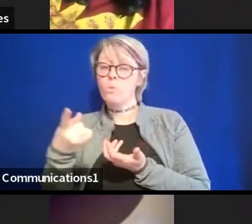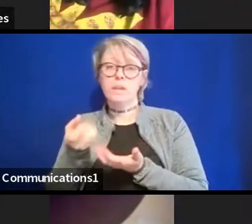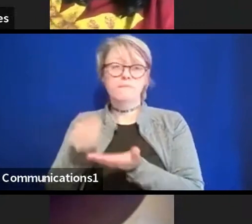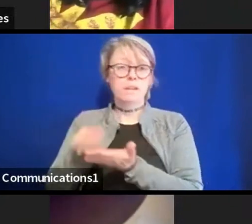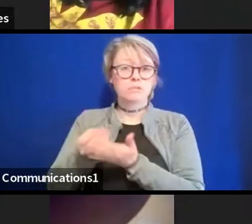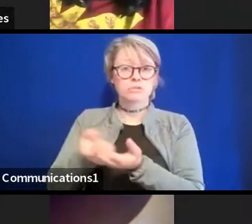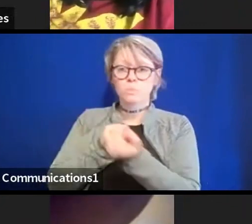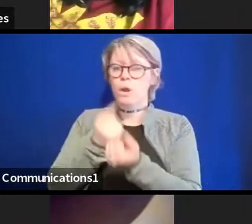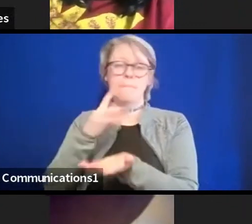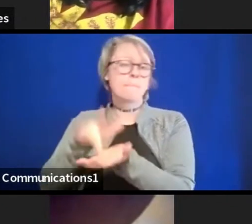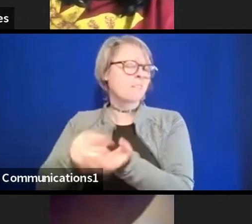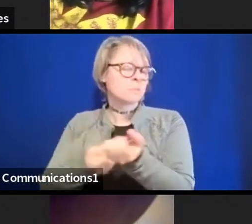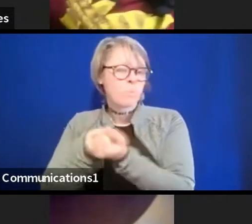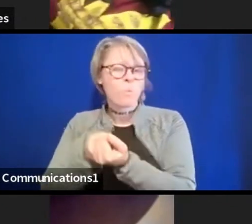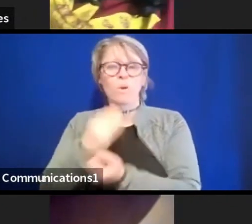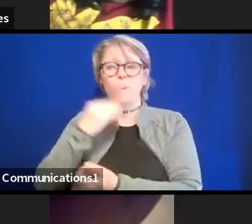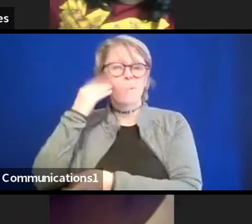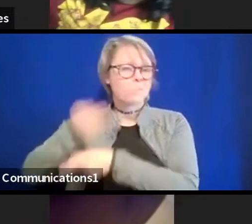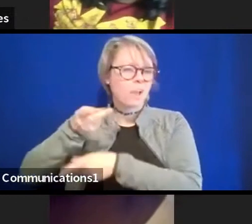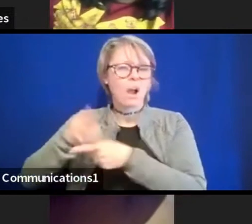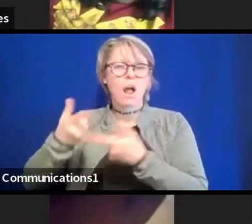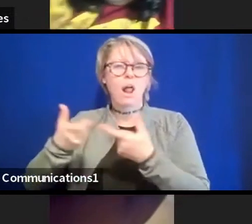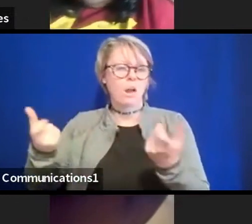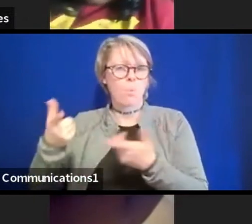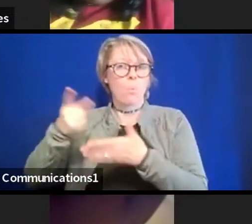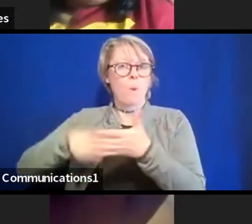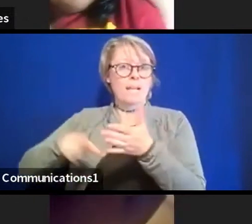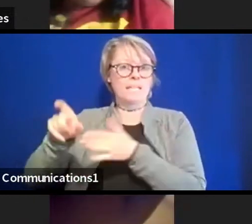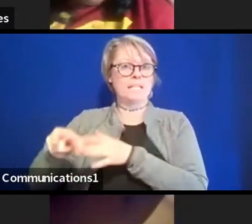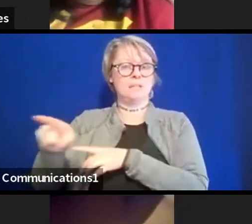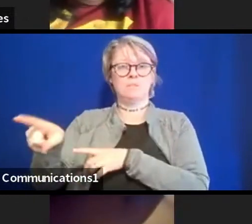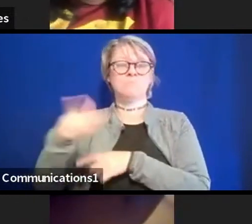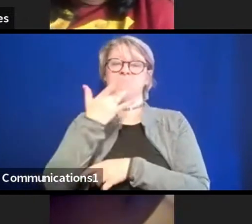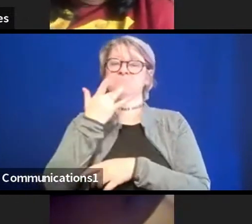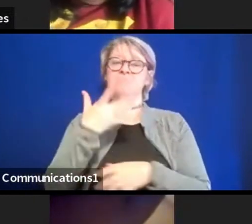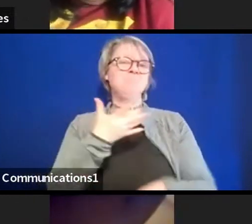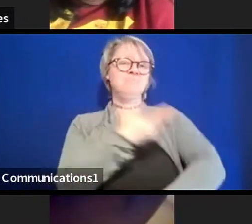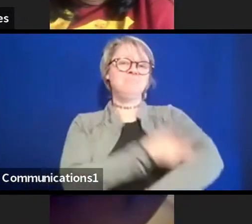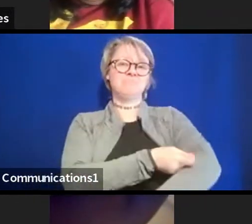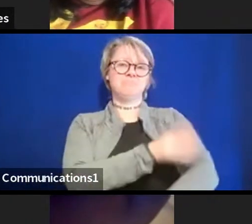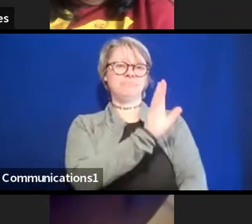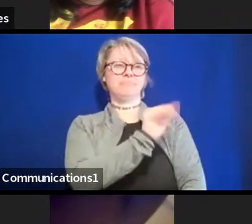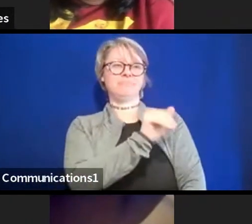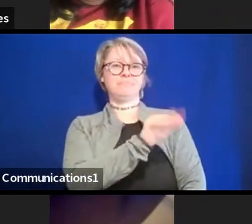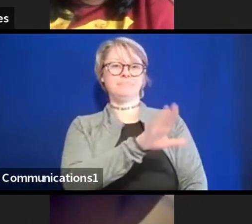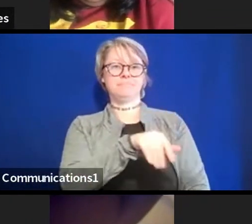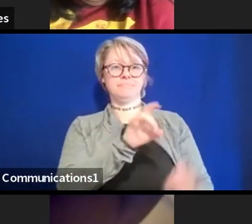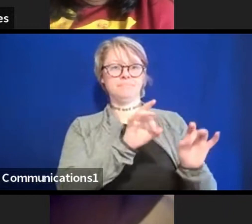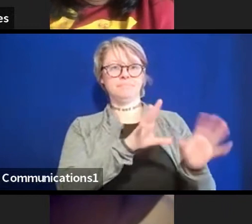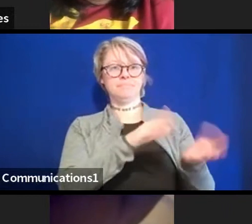care support or whatever is needed. They'd rather just have us check out